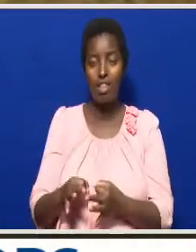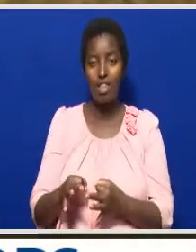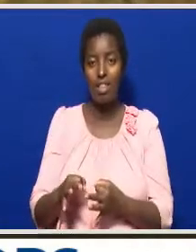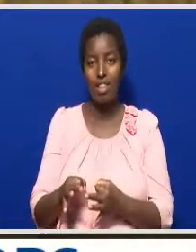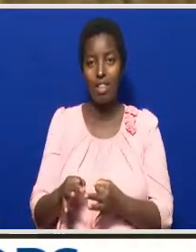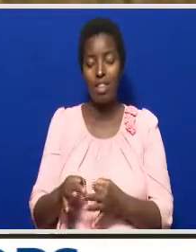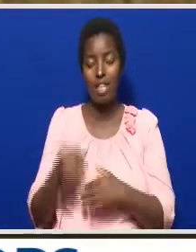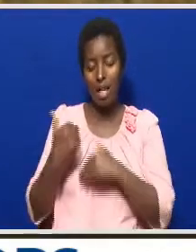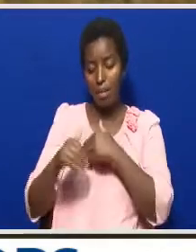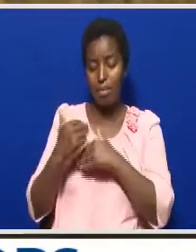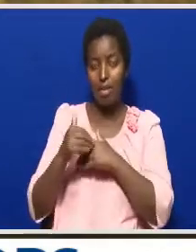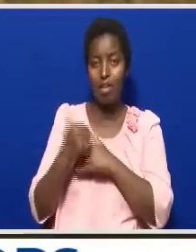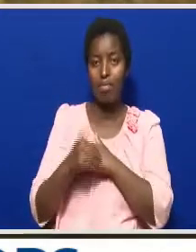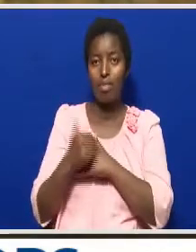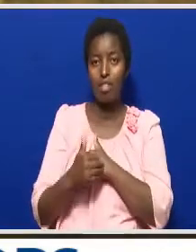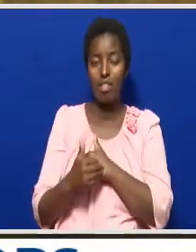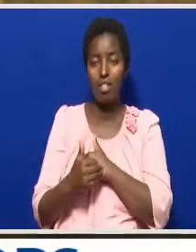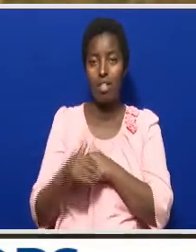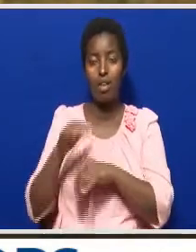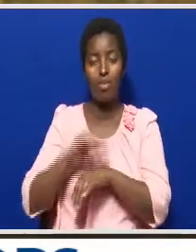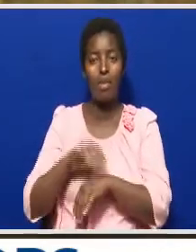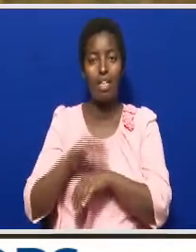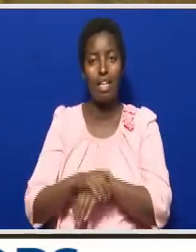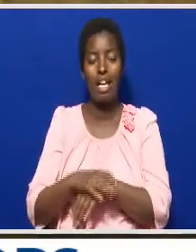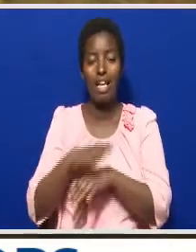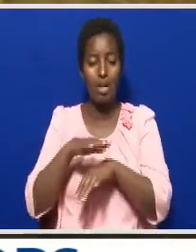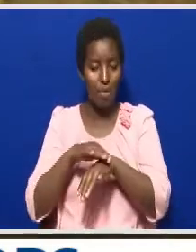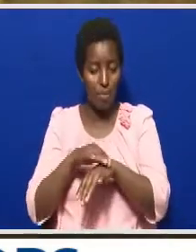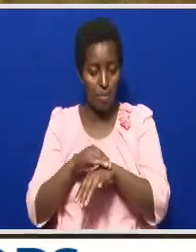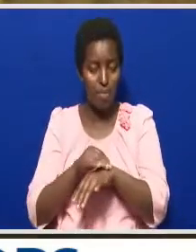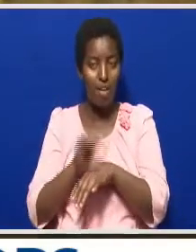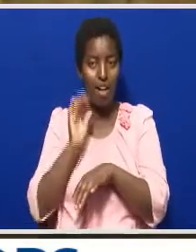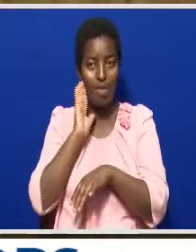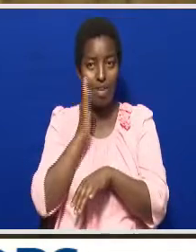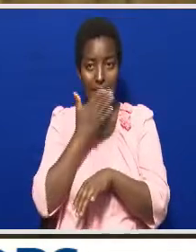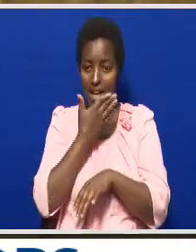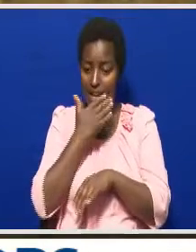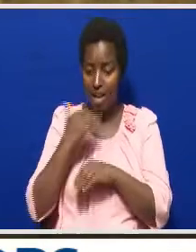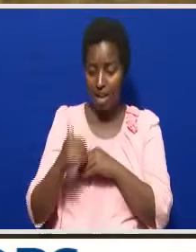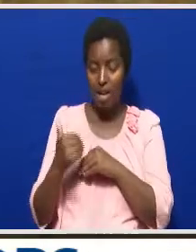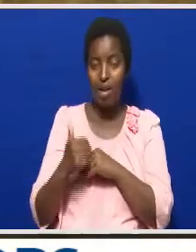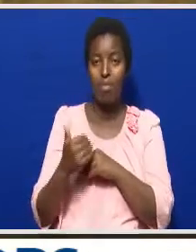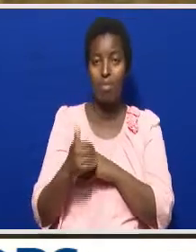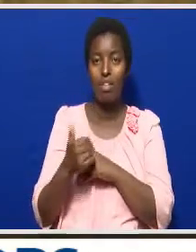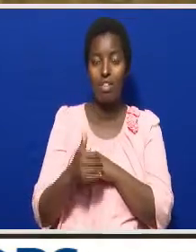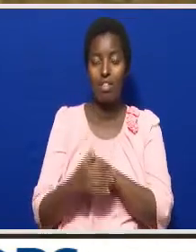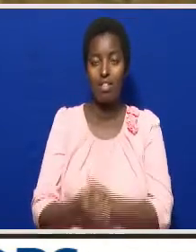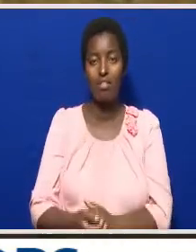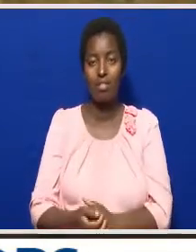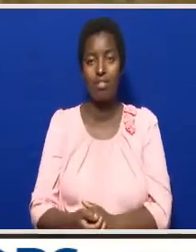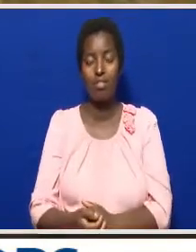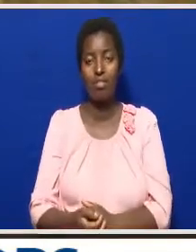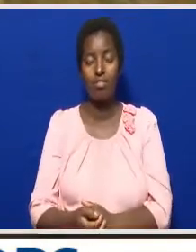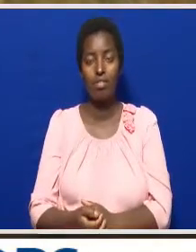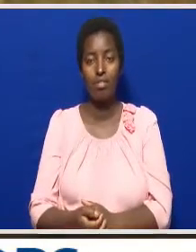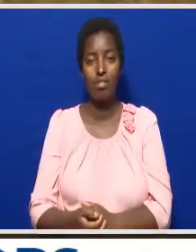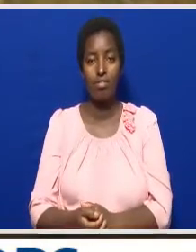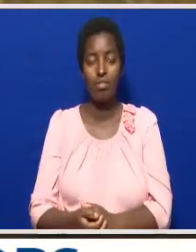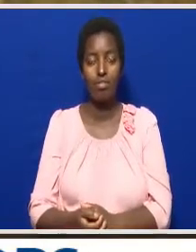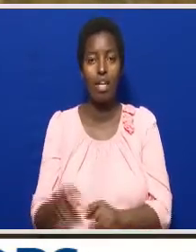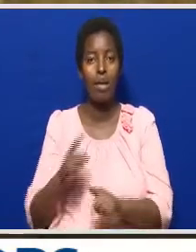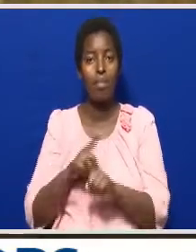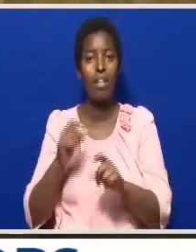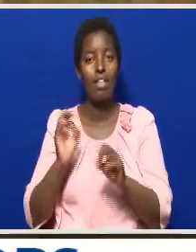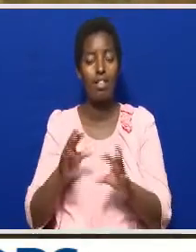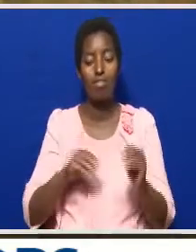make bread. Of course, we'll get a brown bread. The bread we've been talking of It's just a coloration, the one we are calling it brown. But